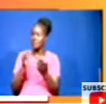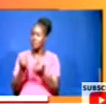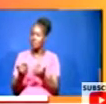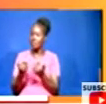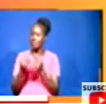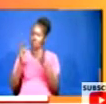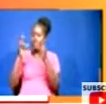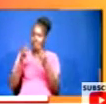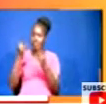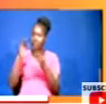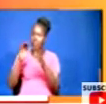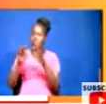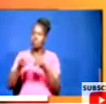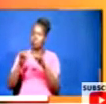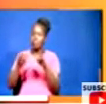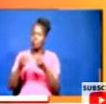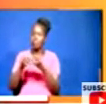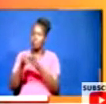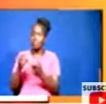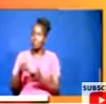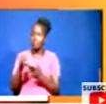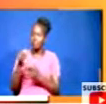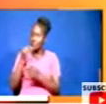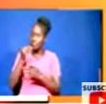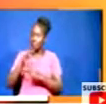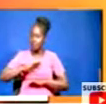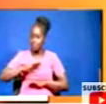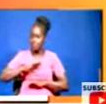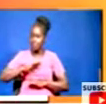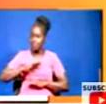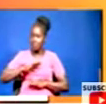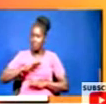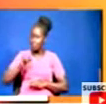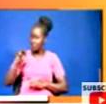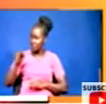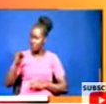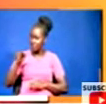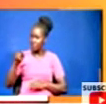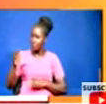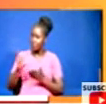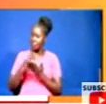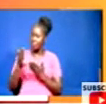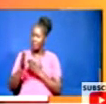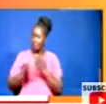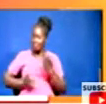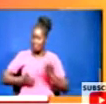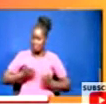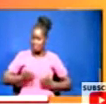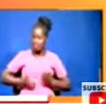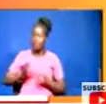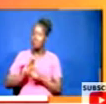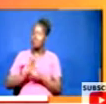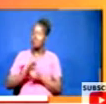issues of agriculture and particularly food security, this is something that is very emotive, and you really do understand